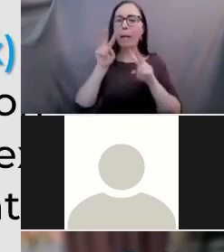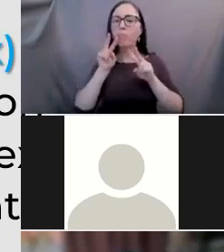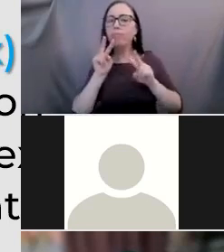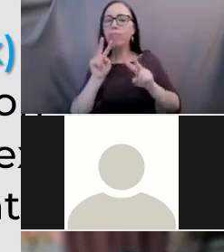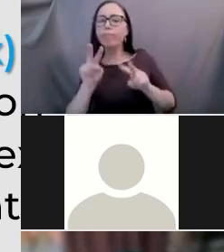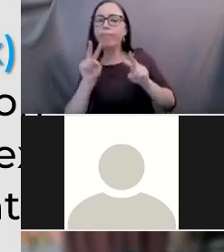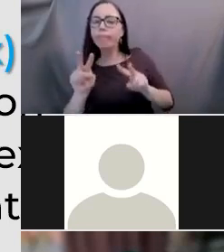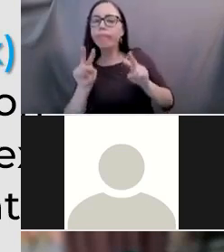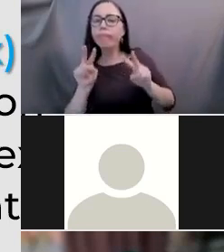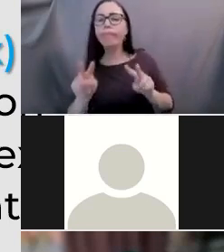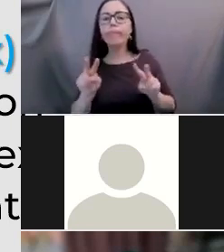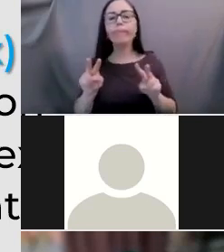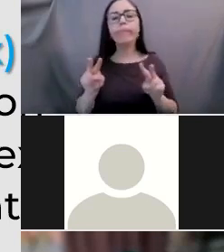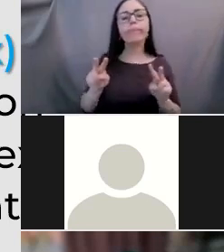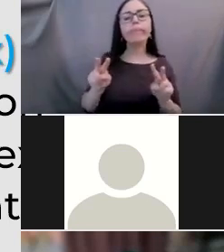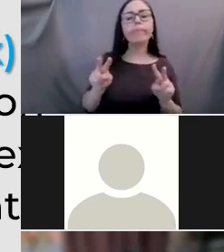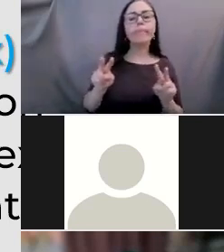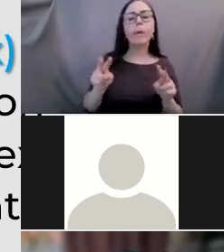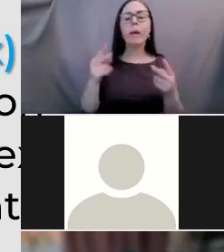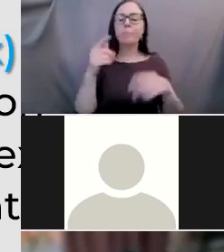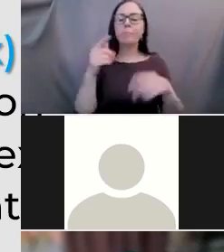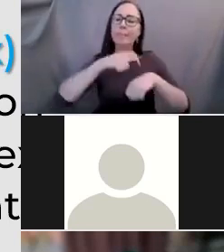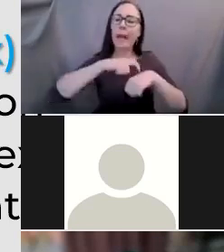inhibition and judgment,